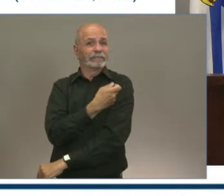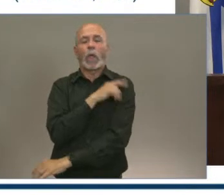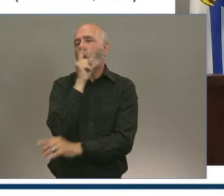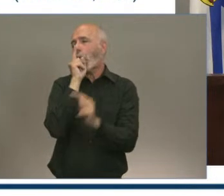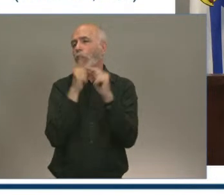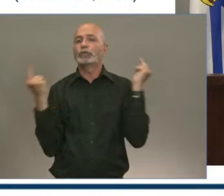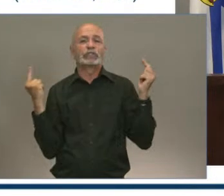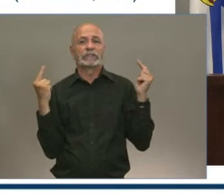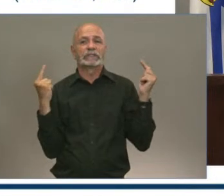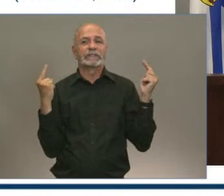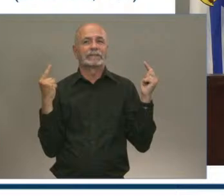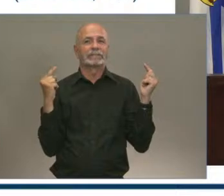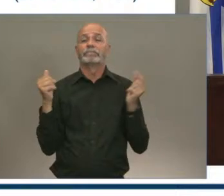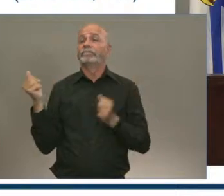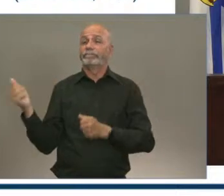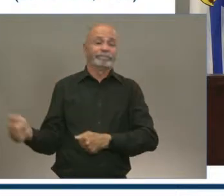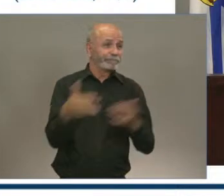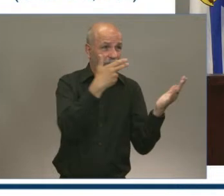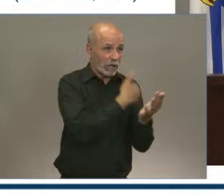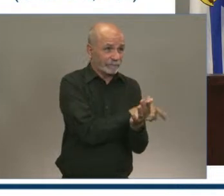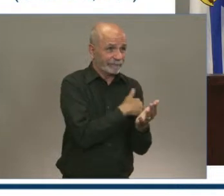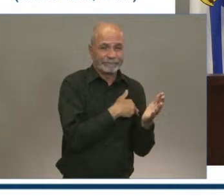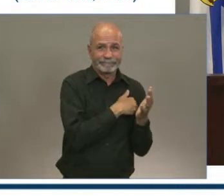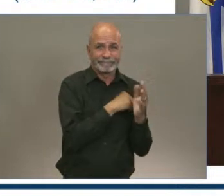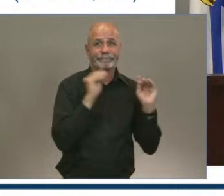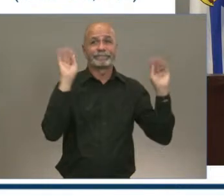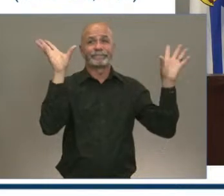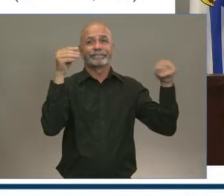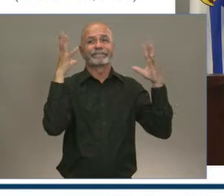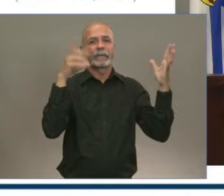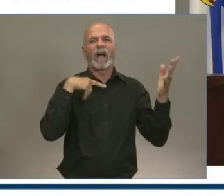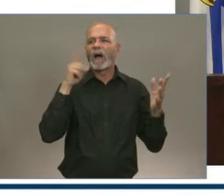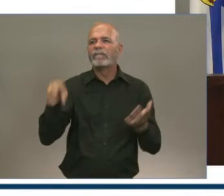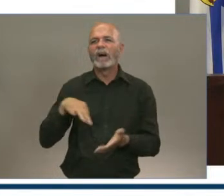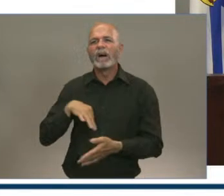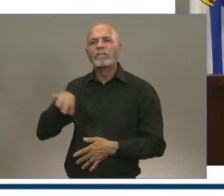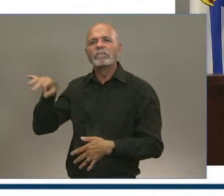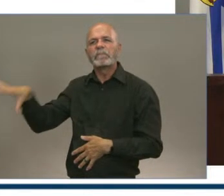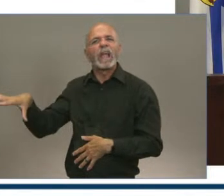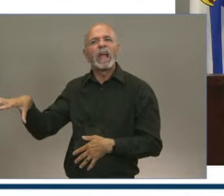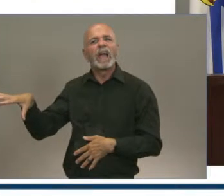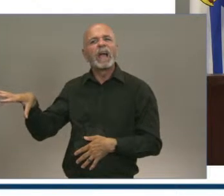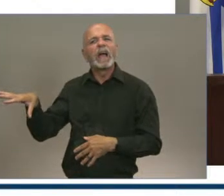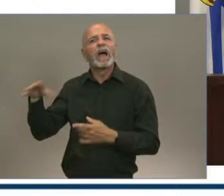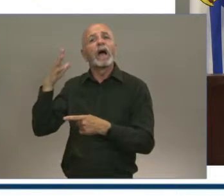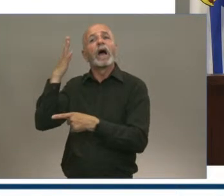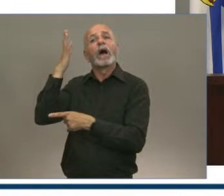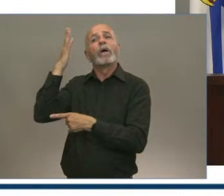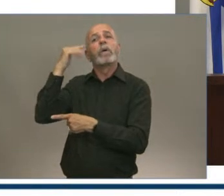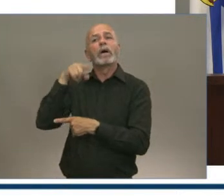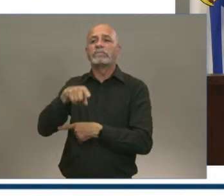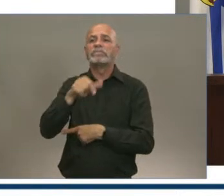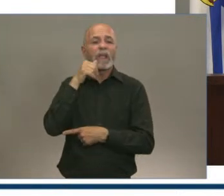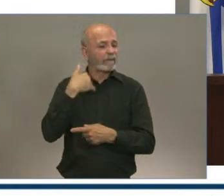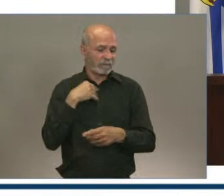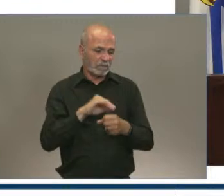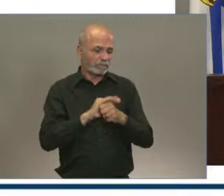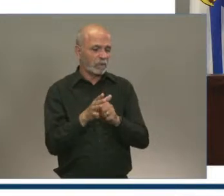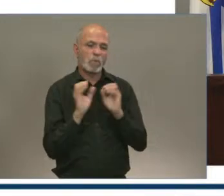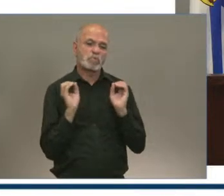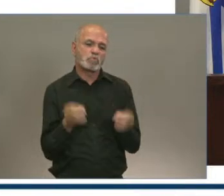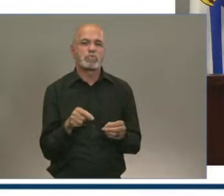waived. She was told this because she didn't test positive for COVID-19. Now, given that her vaccine is related to